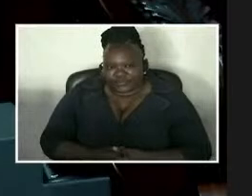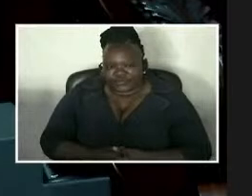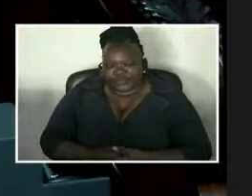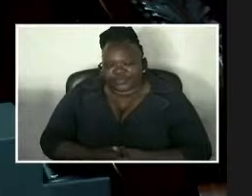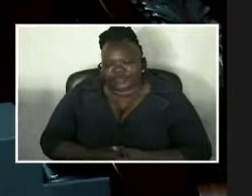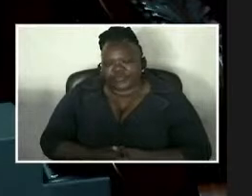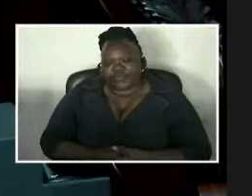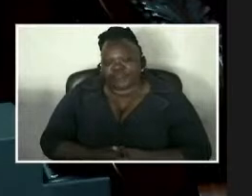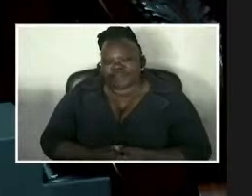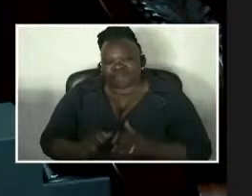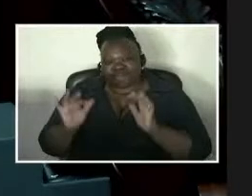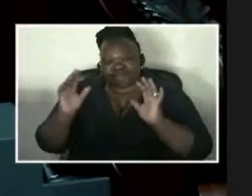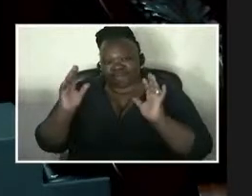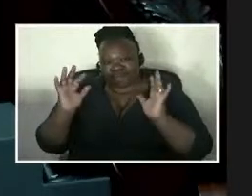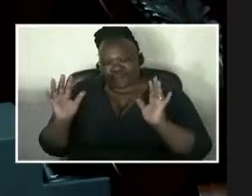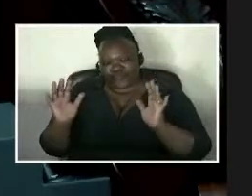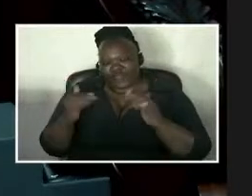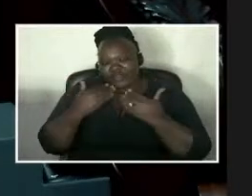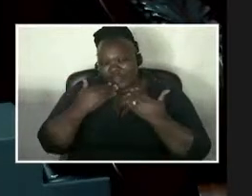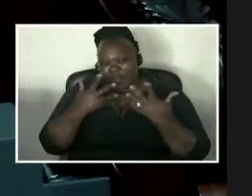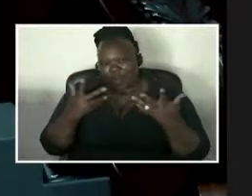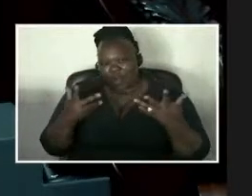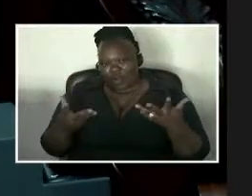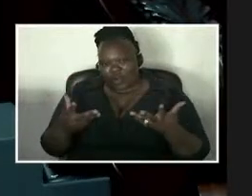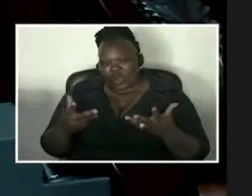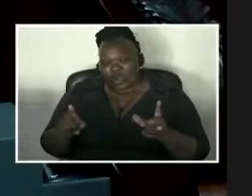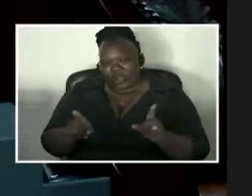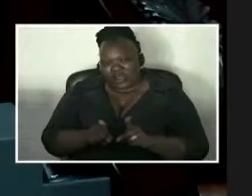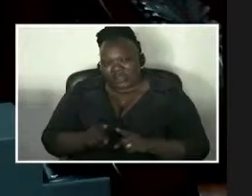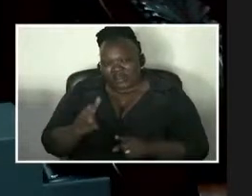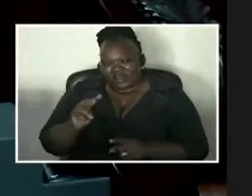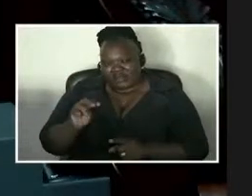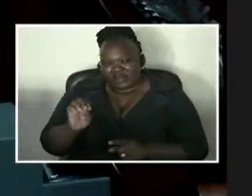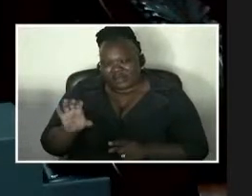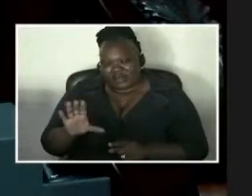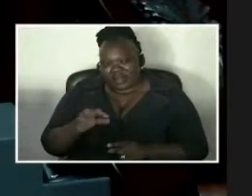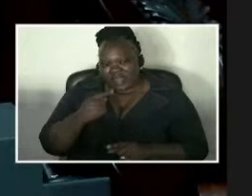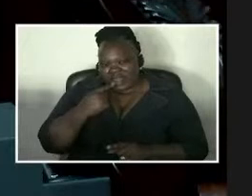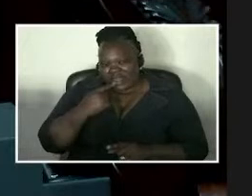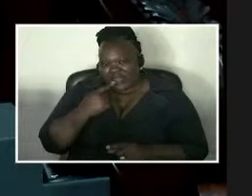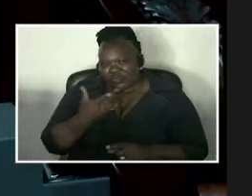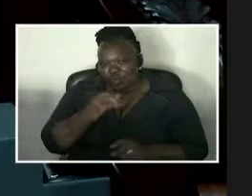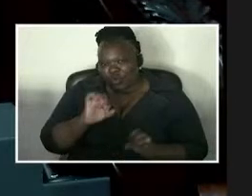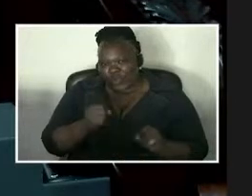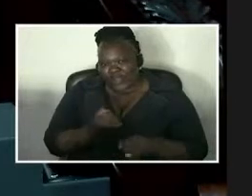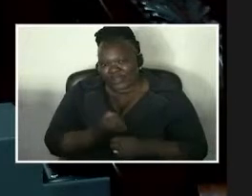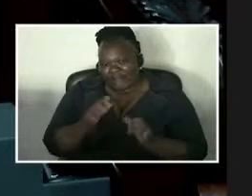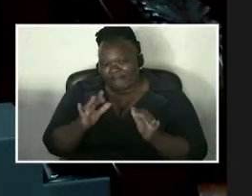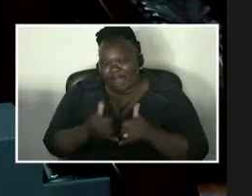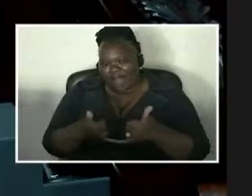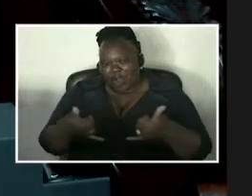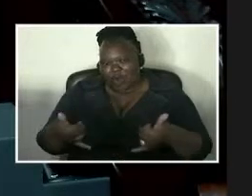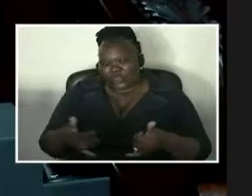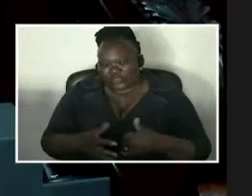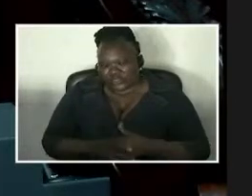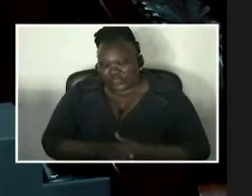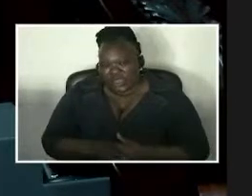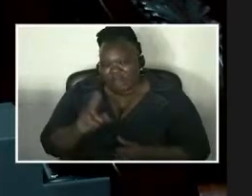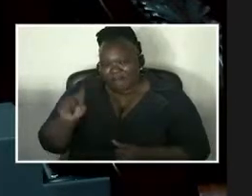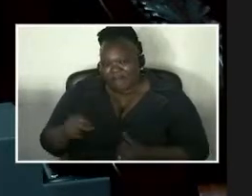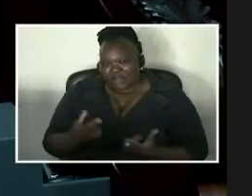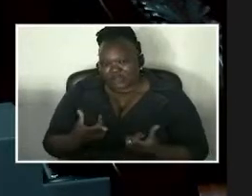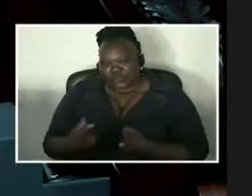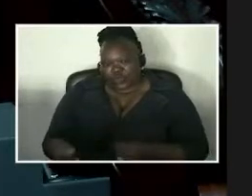while we applaud and commend them as the embassy will do at the awards we as members in this house need to do